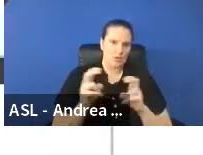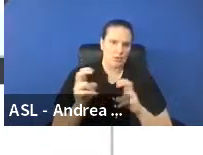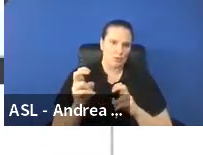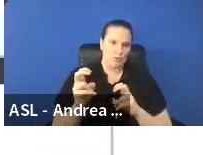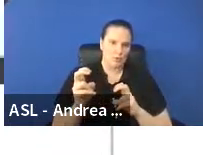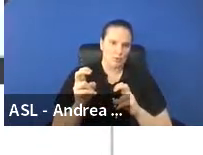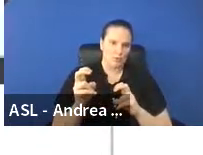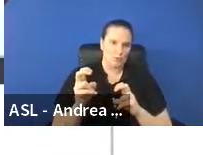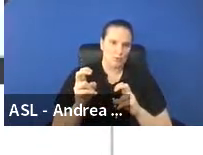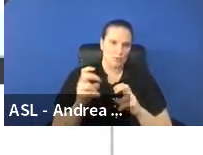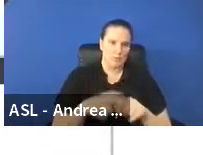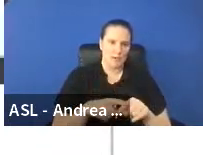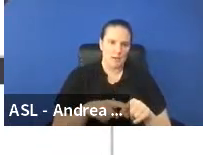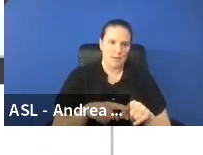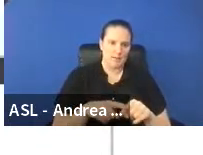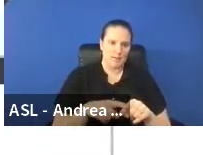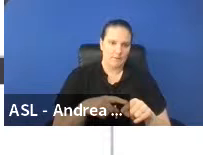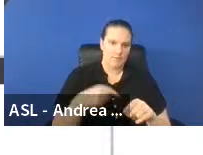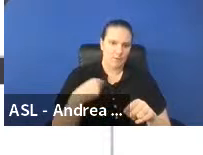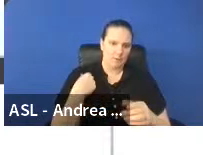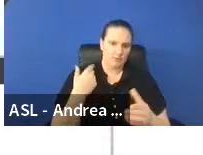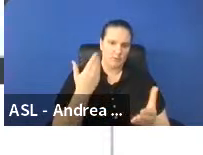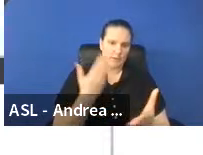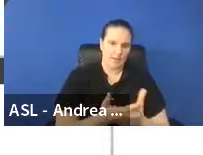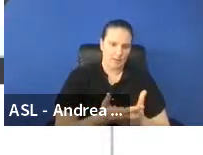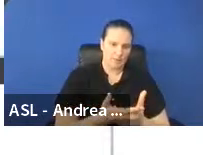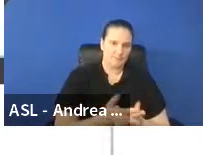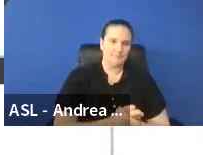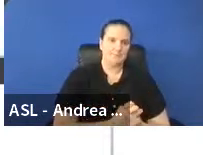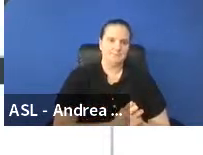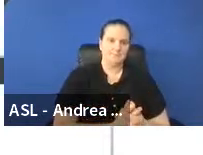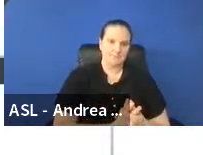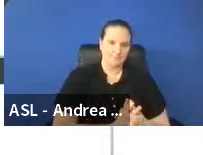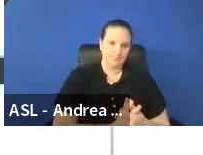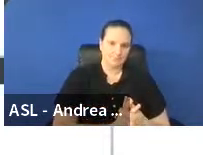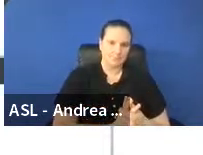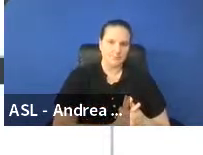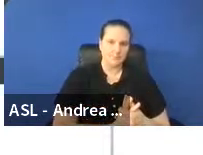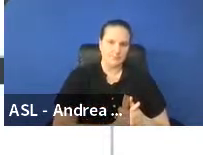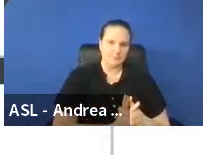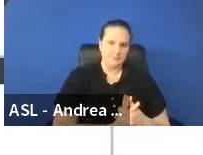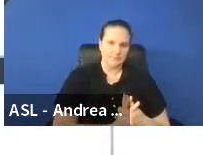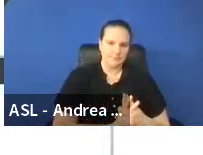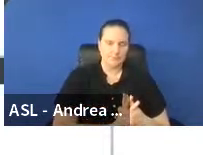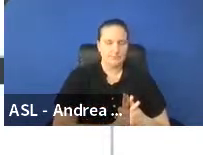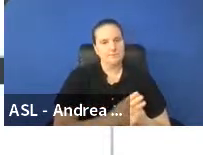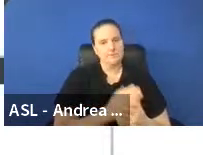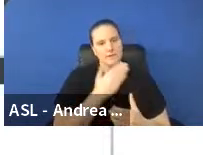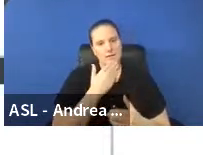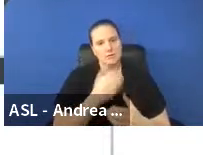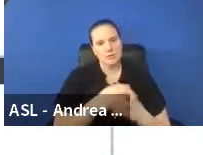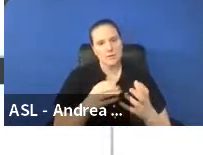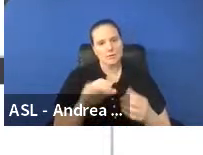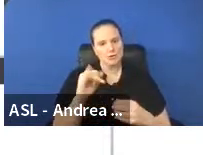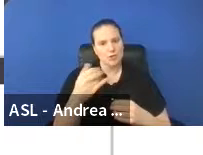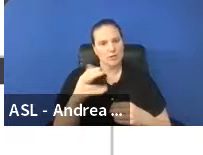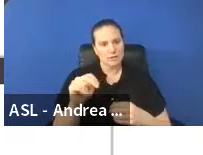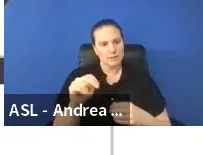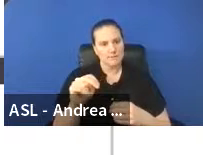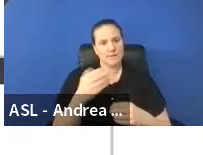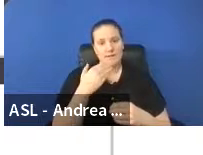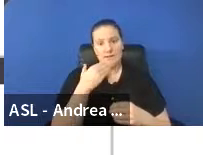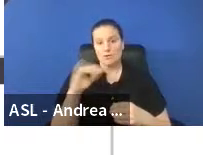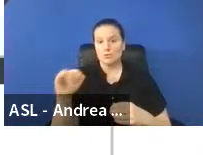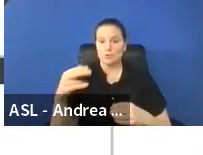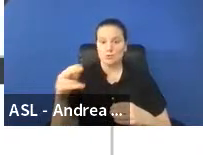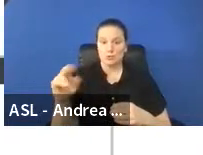contingent upon us getting there. So Thank you so much, Administrator Johnson. Thank you again, John